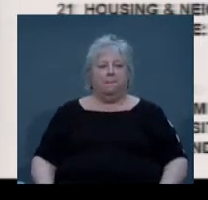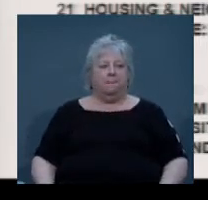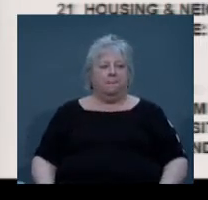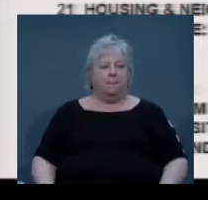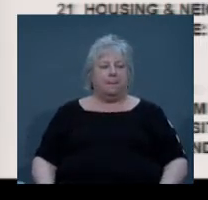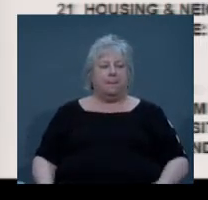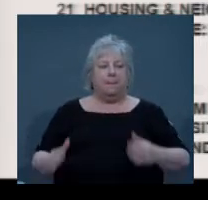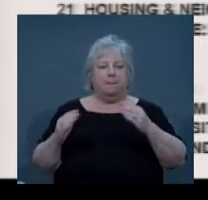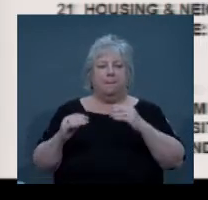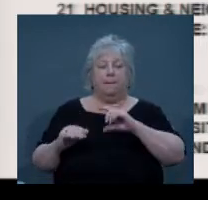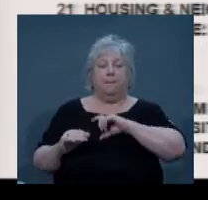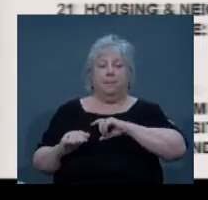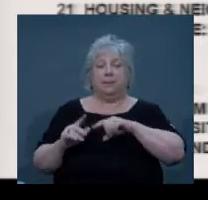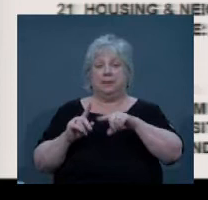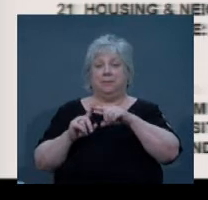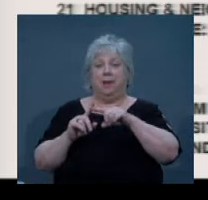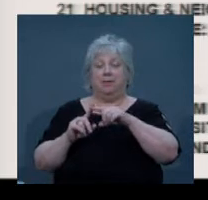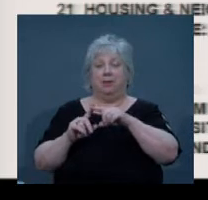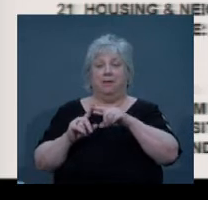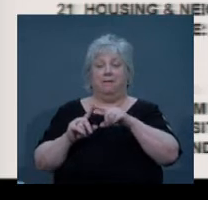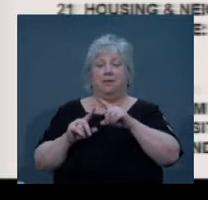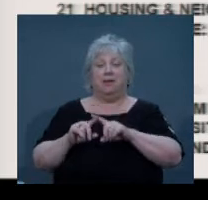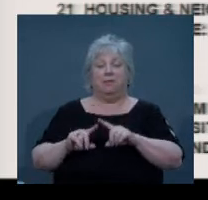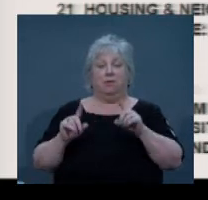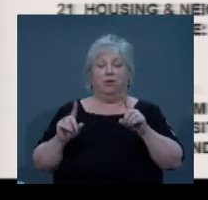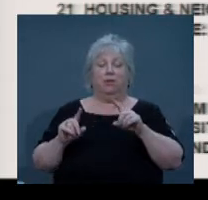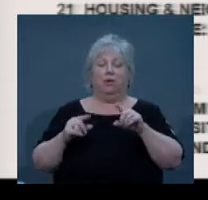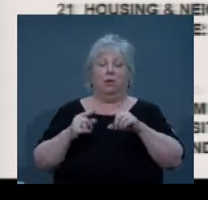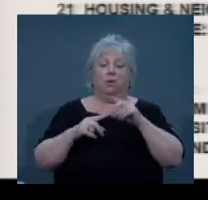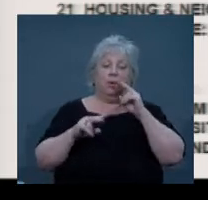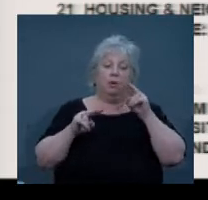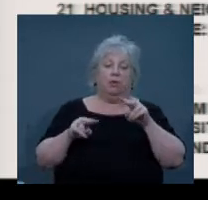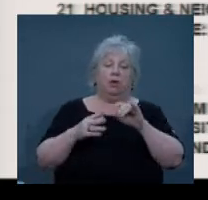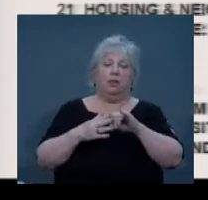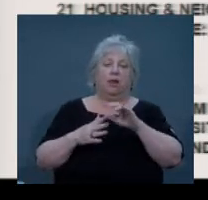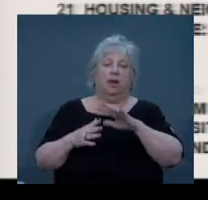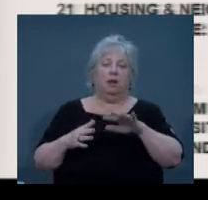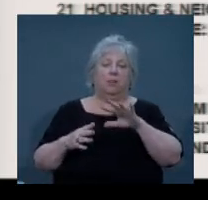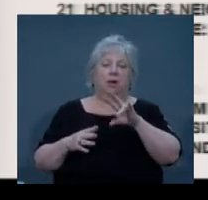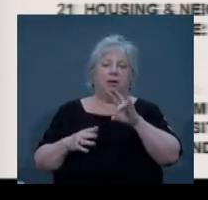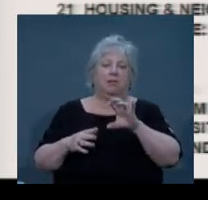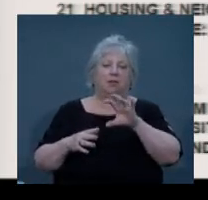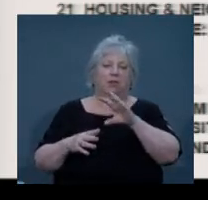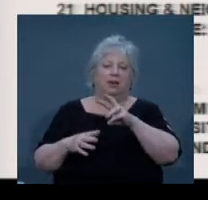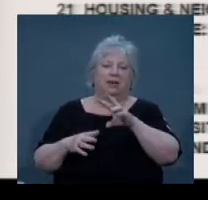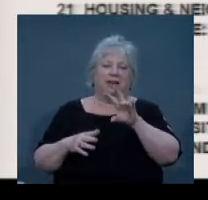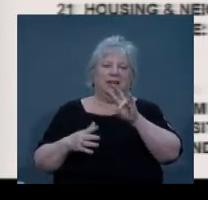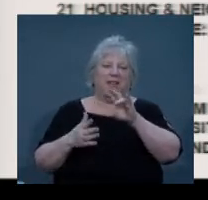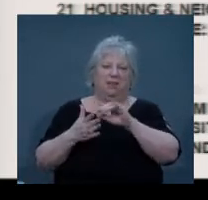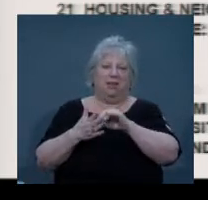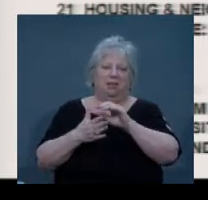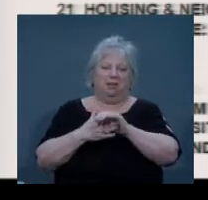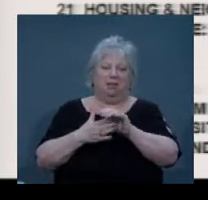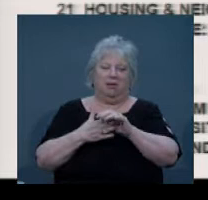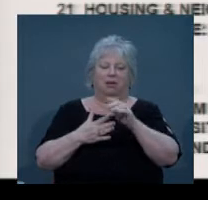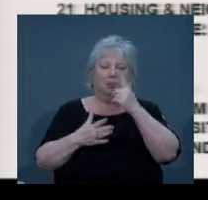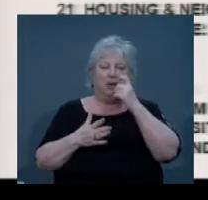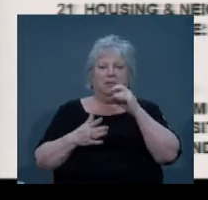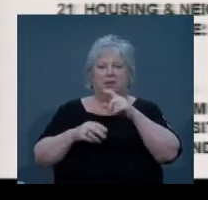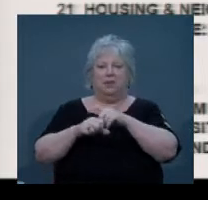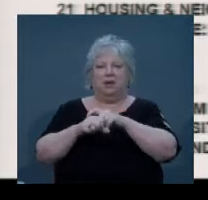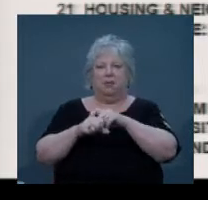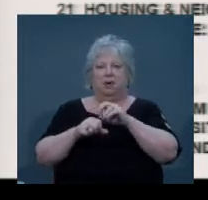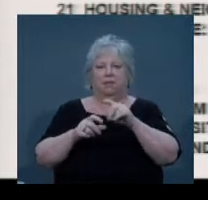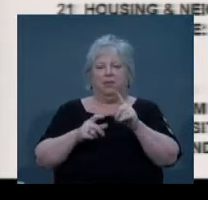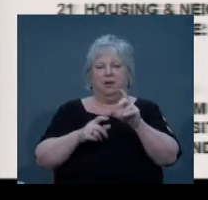The police favorable variance, when we look at that, about $767,000 of that is just due to the timing